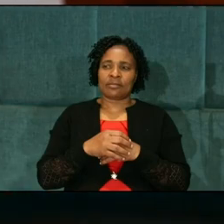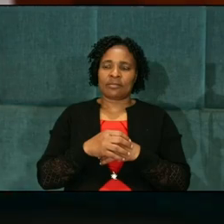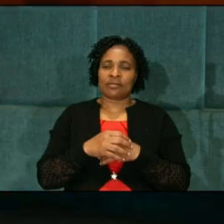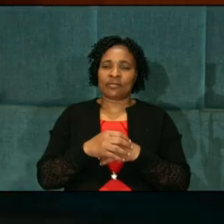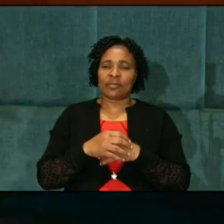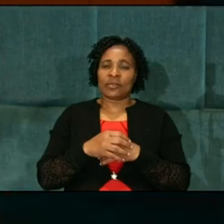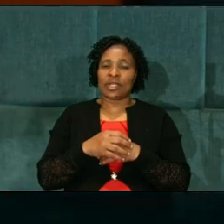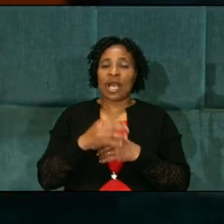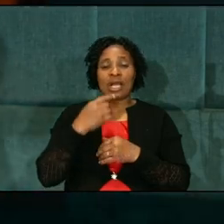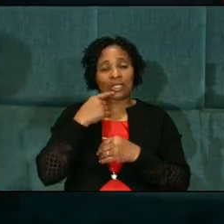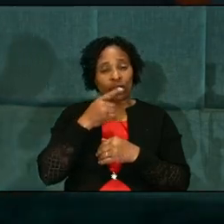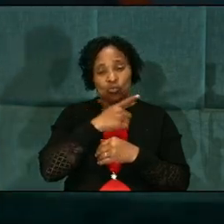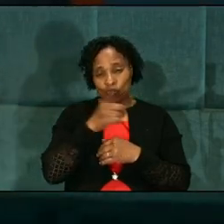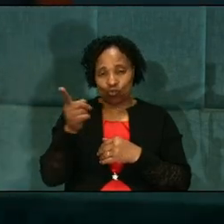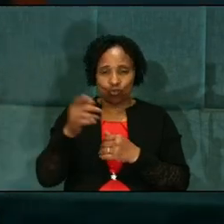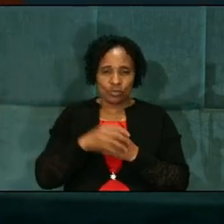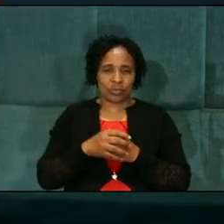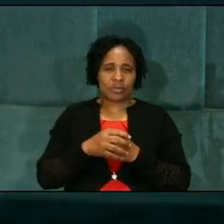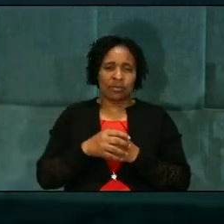And say to you,